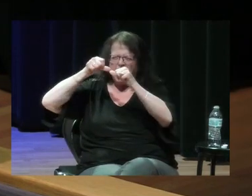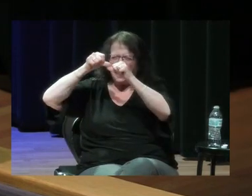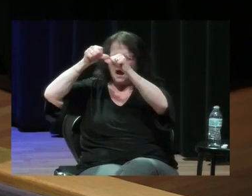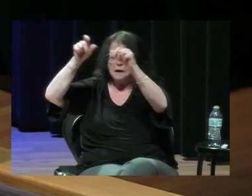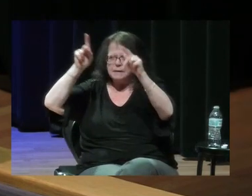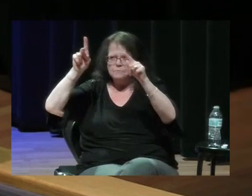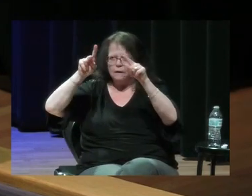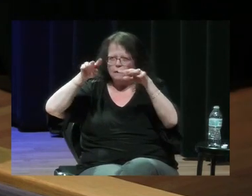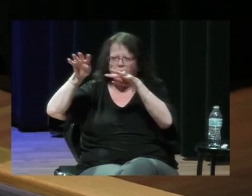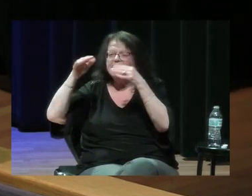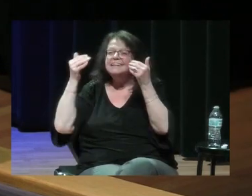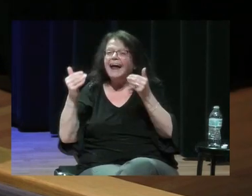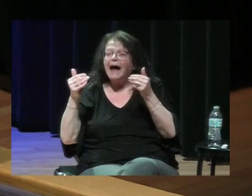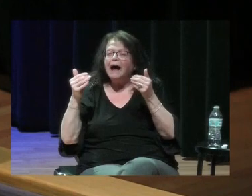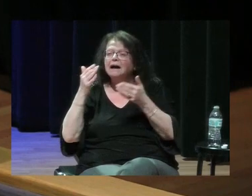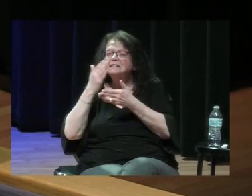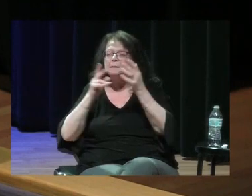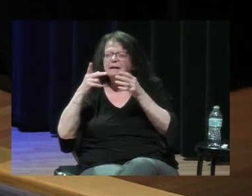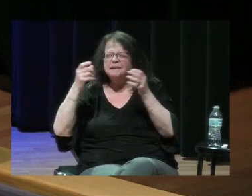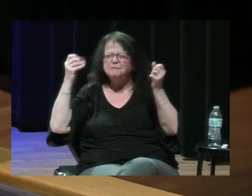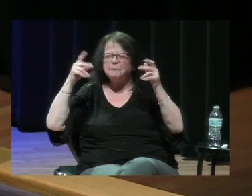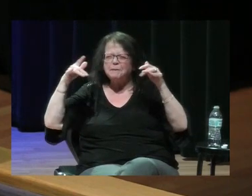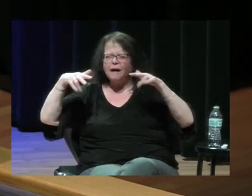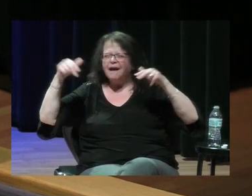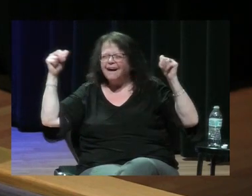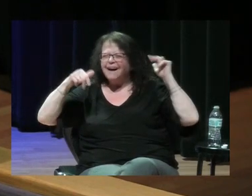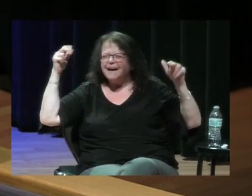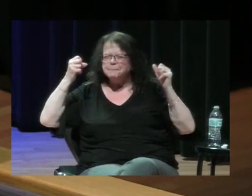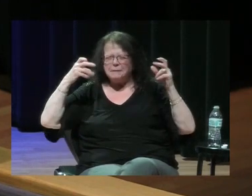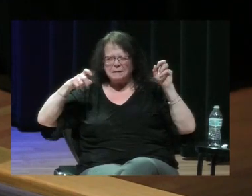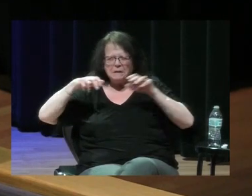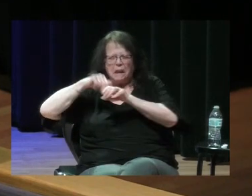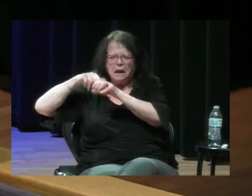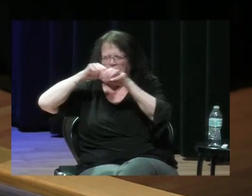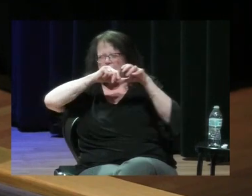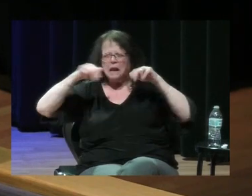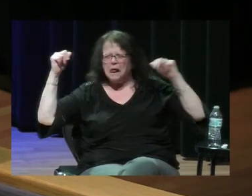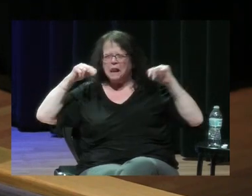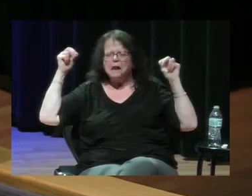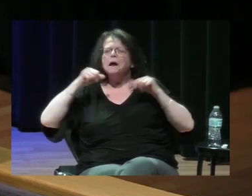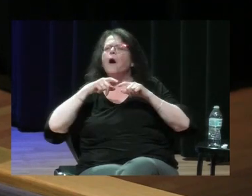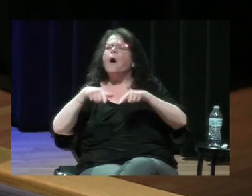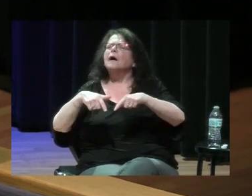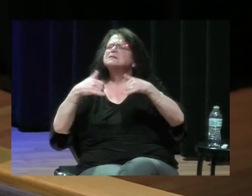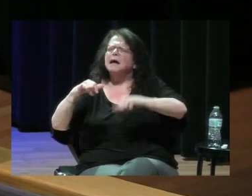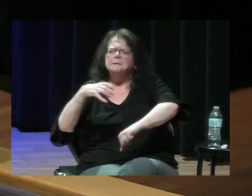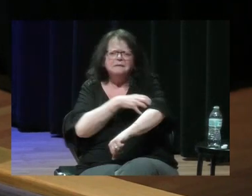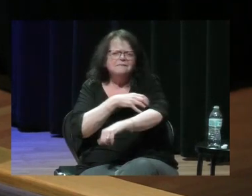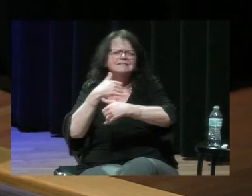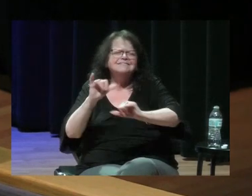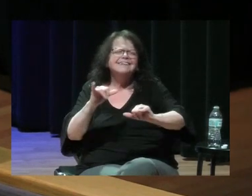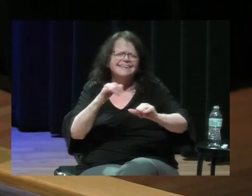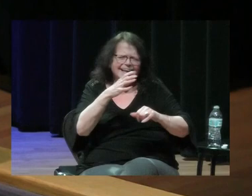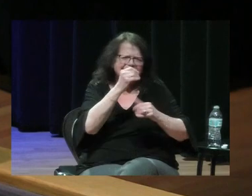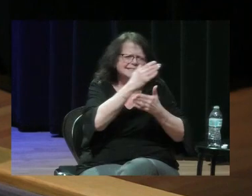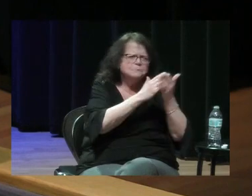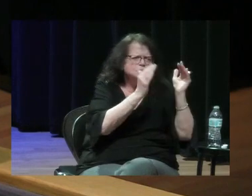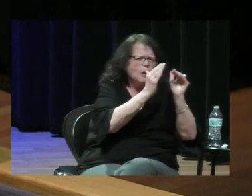a joke, you know? Like, I'm not saying Facebook isn't still a behemoth and very powerful. It is, and it's very important in some small